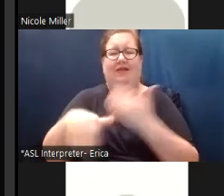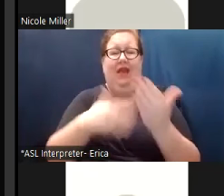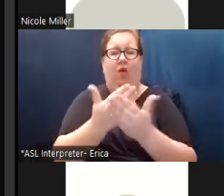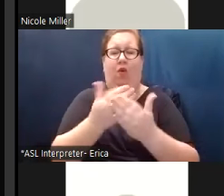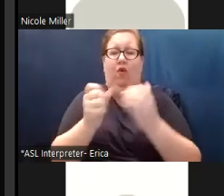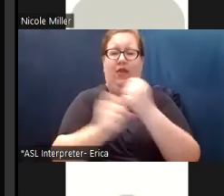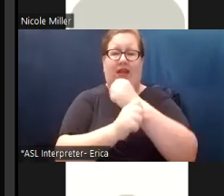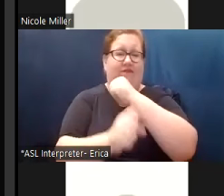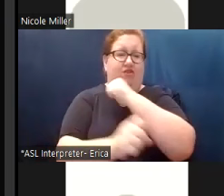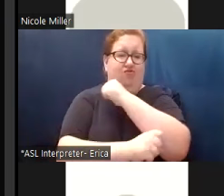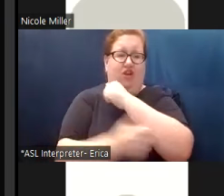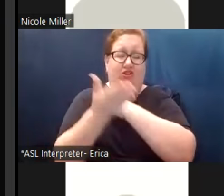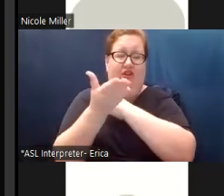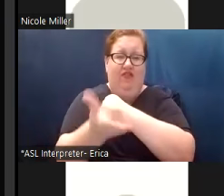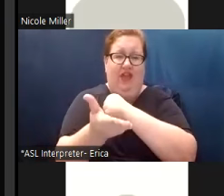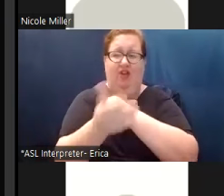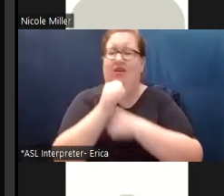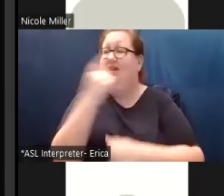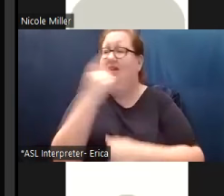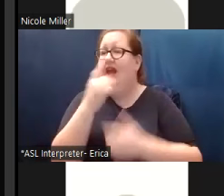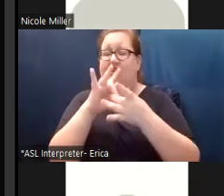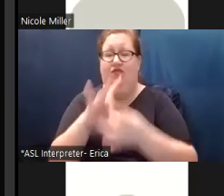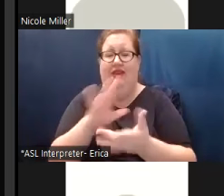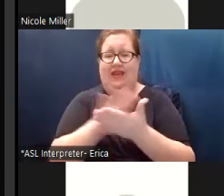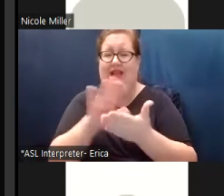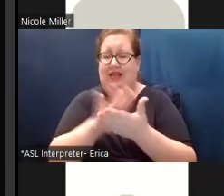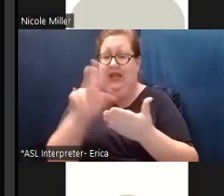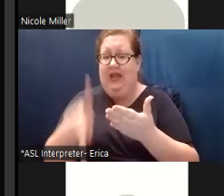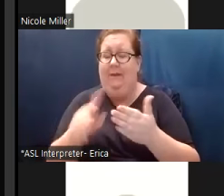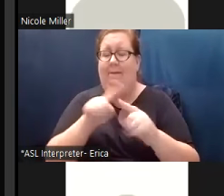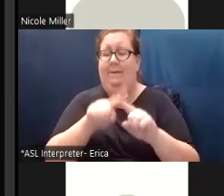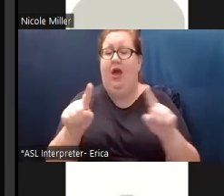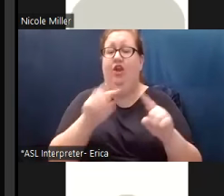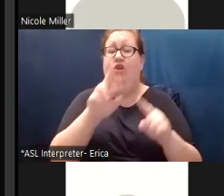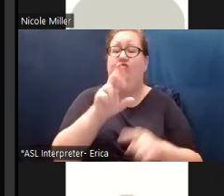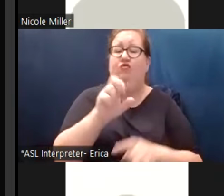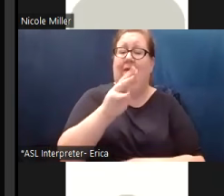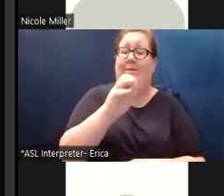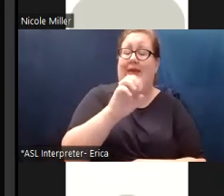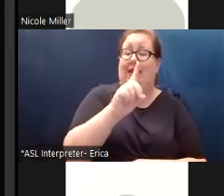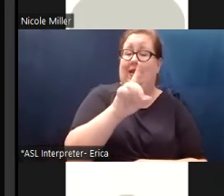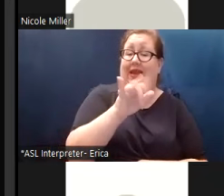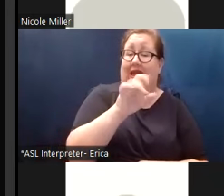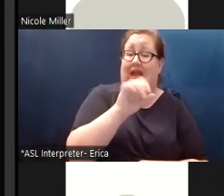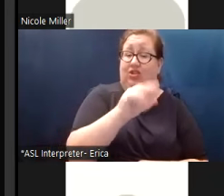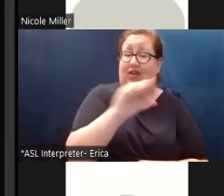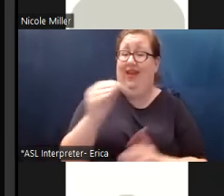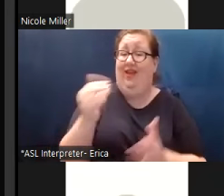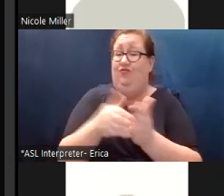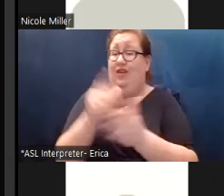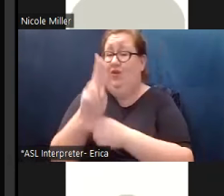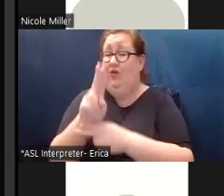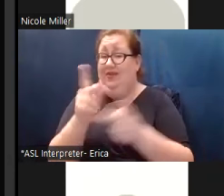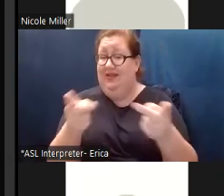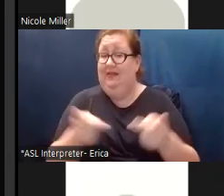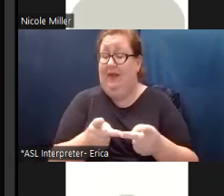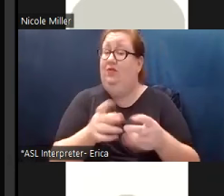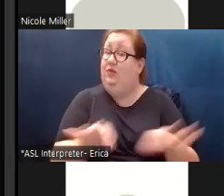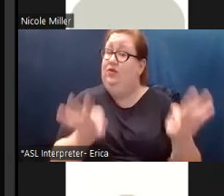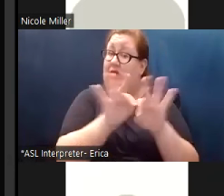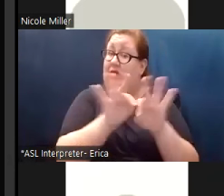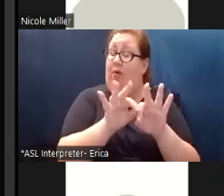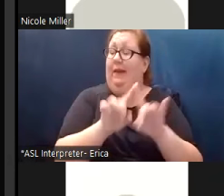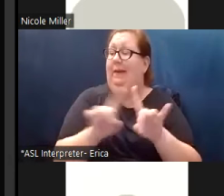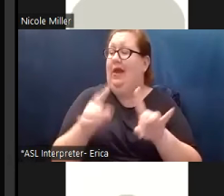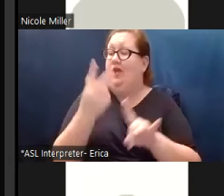infrastructure there around not just the cleanup, but then the remediation and reuse of all those spaces. That's really important. But two things